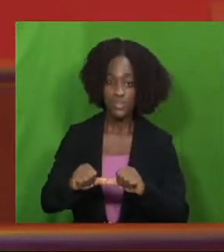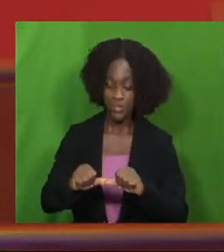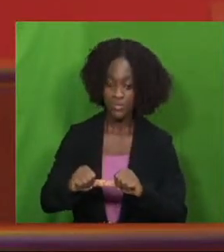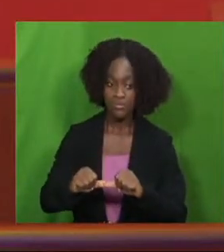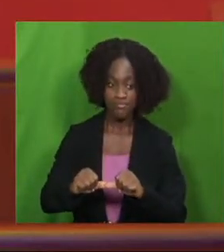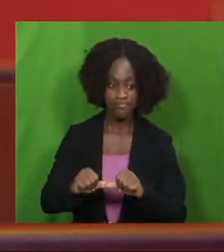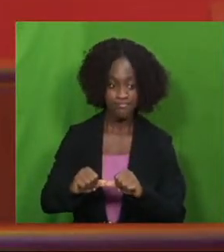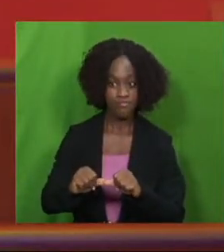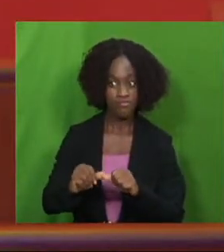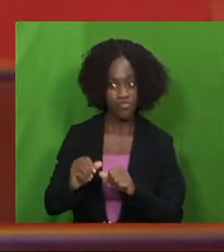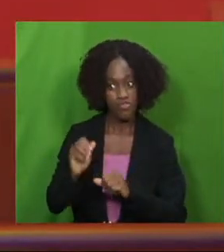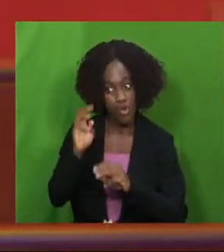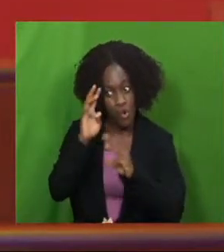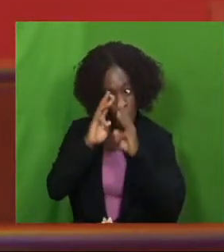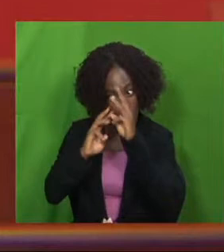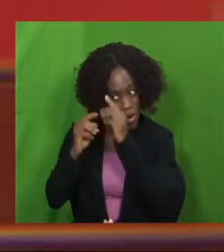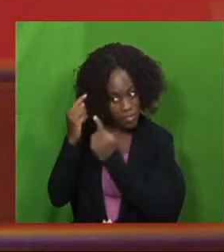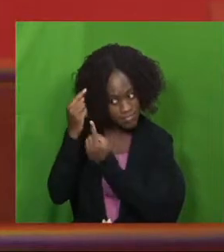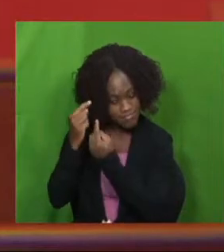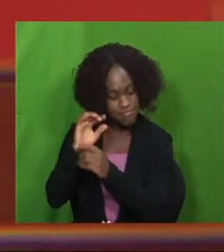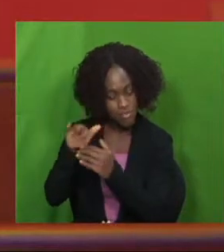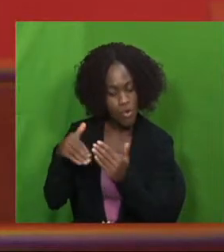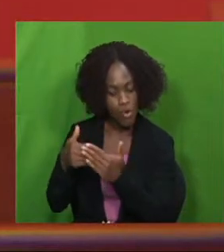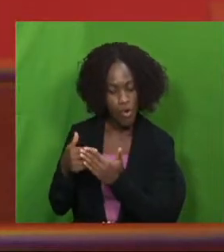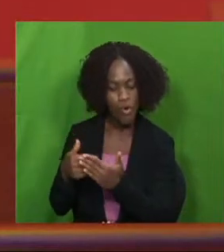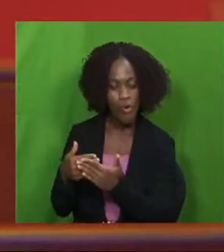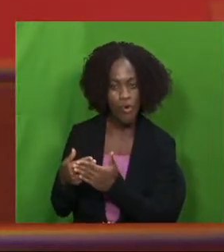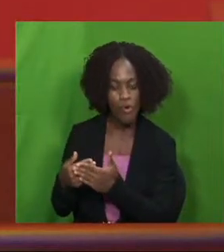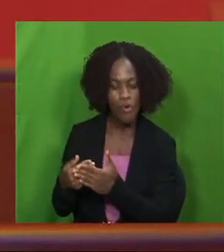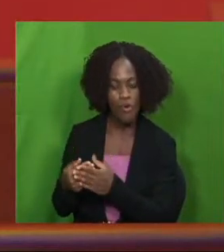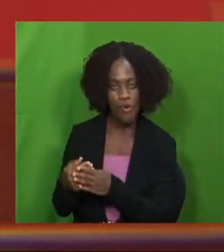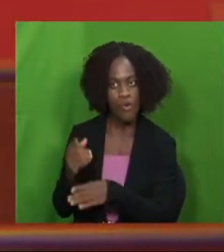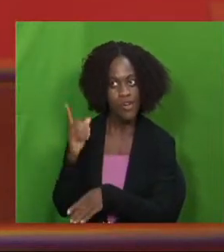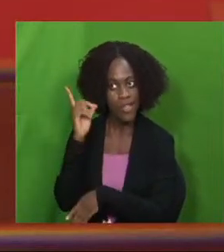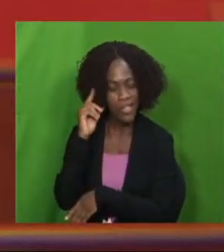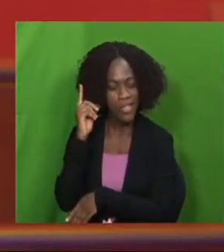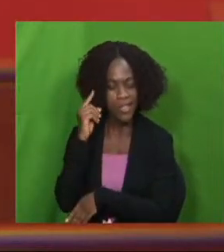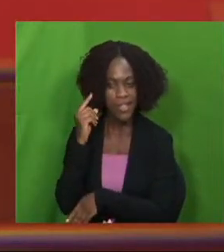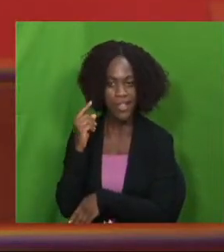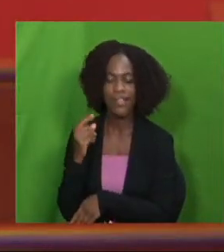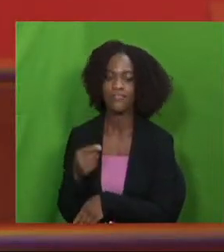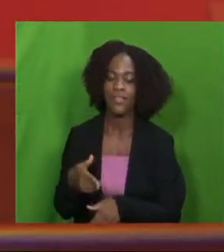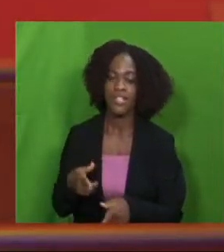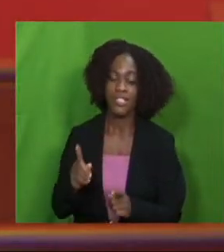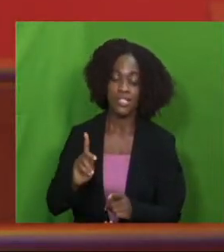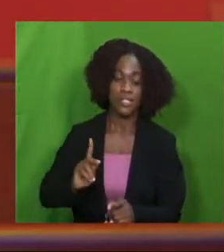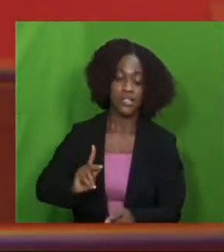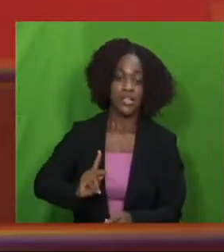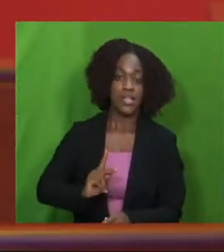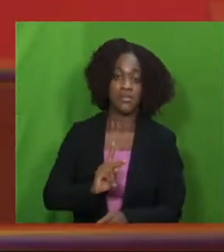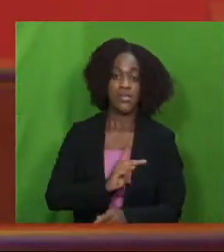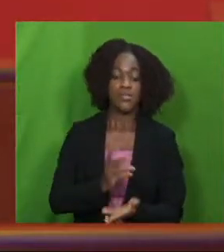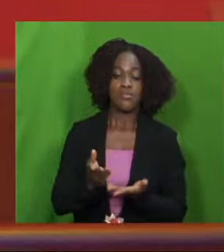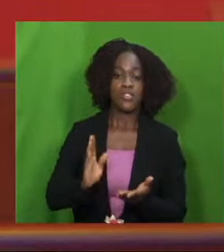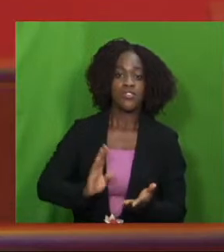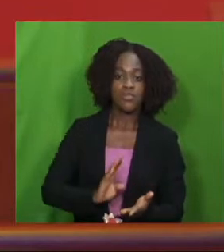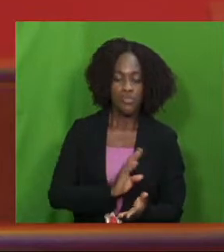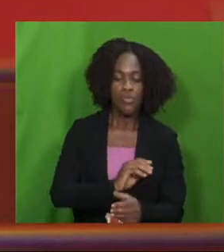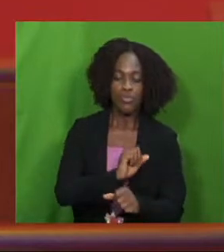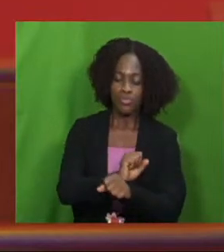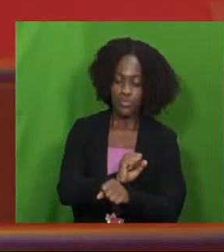your concern, and we call on the Parliamentary Service Board to expedite action on it. Page